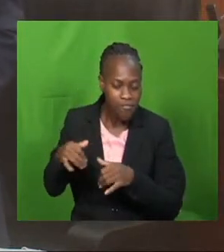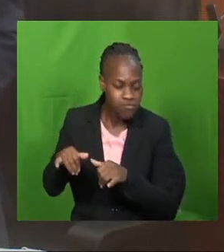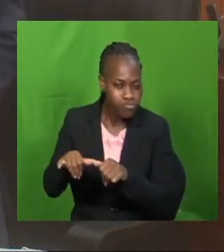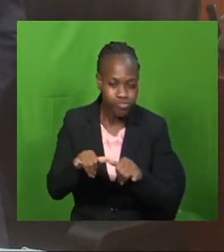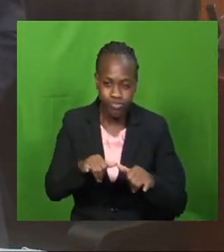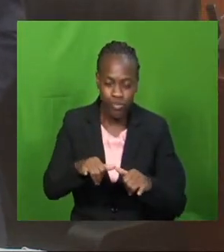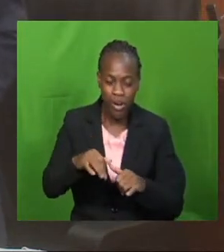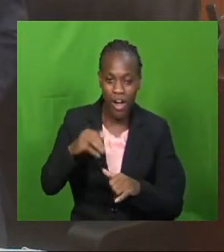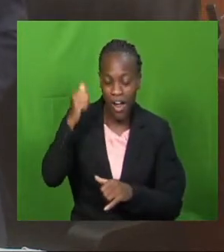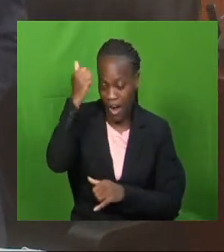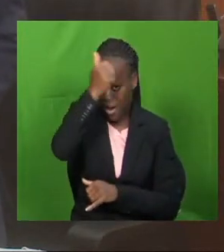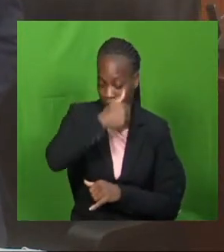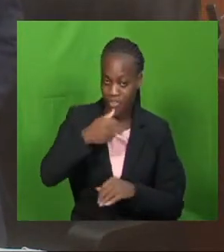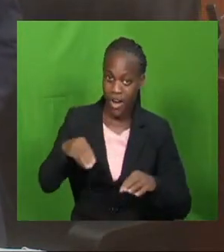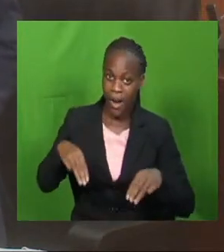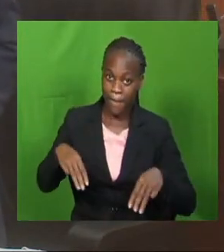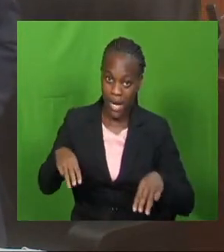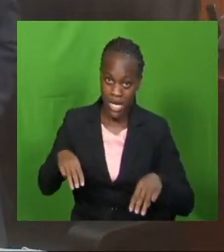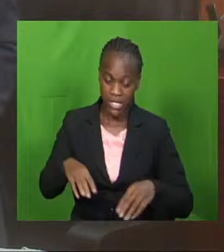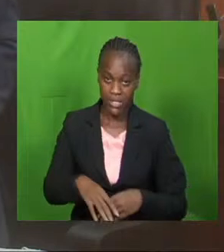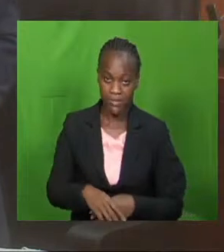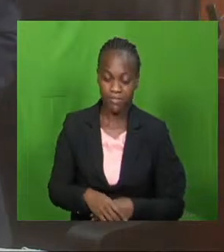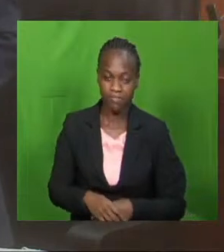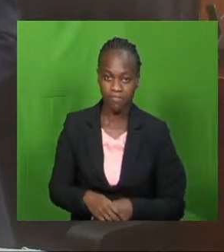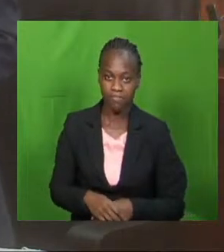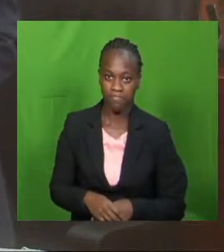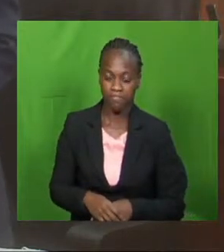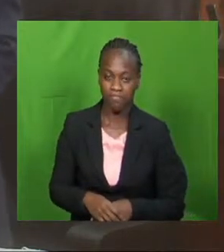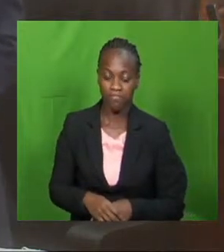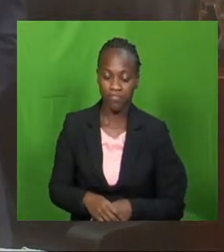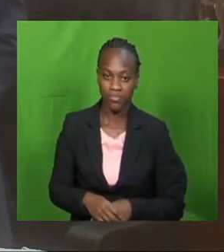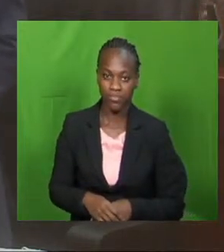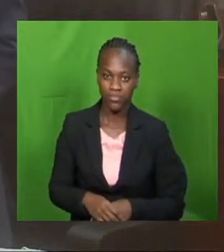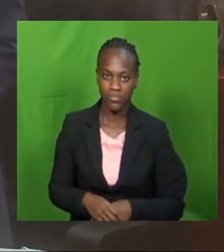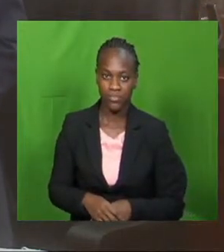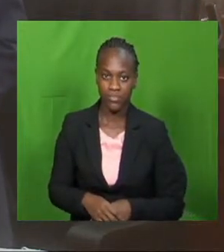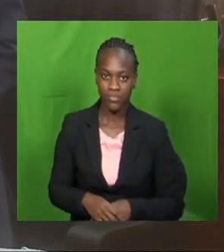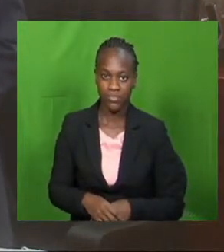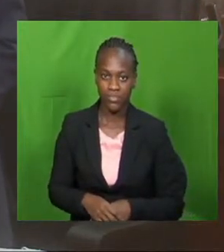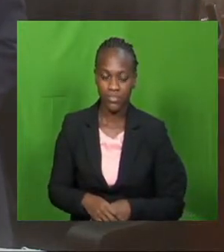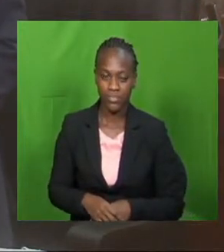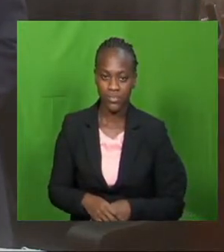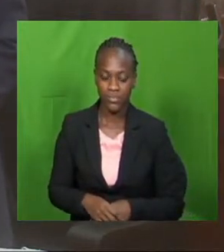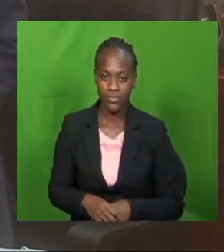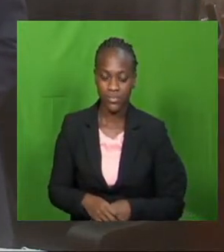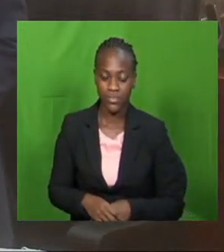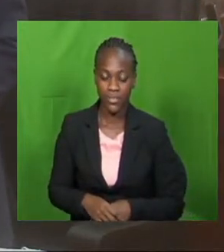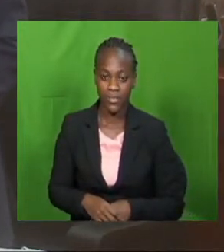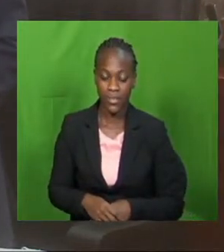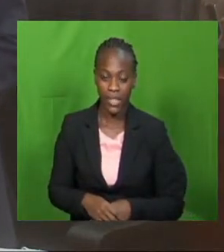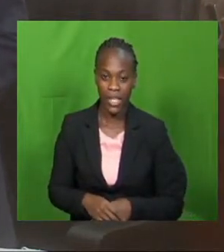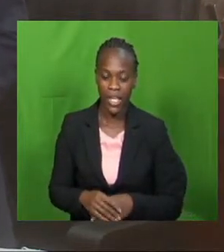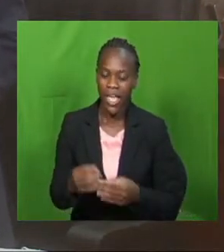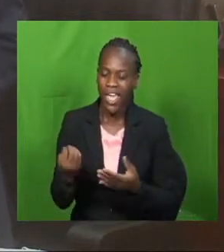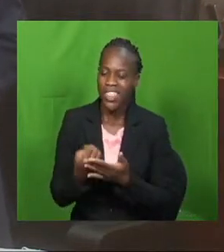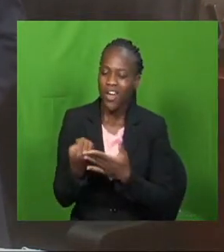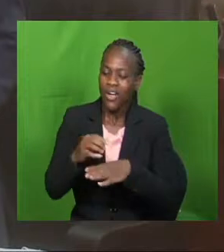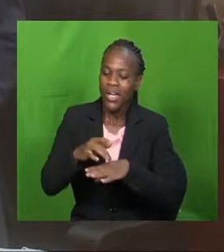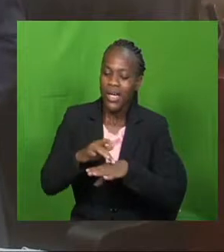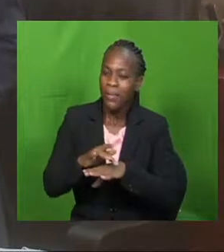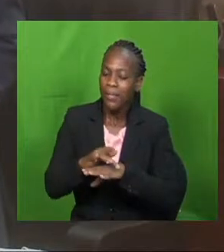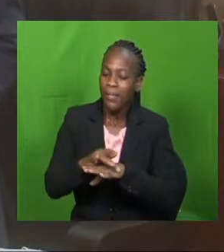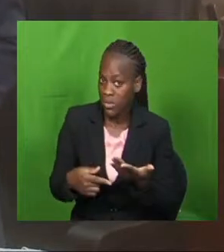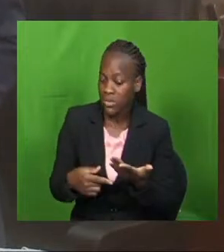market. Mr. Speaker, the economic impact of the African Continental Free Trade Area would be